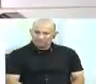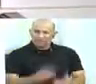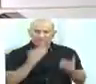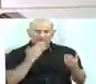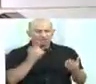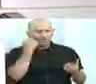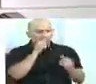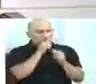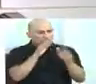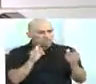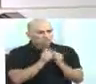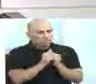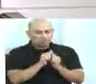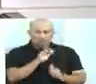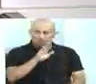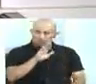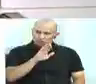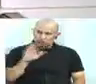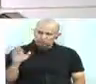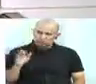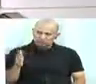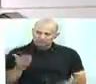Thank you for blessing us with your presence.